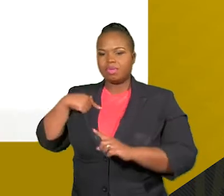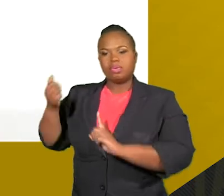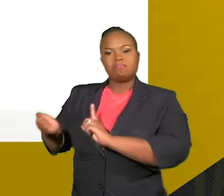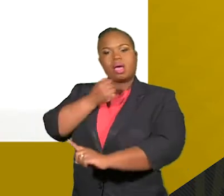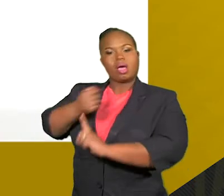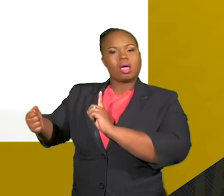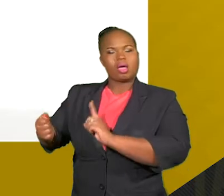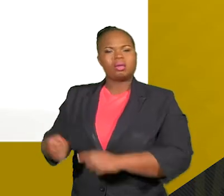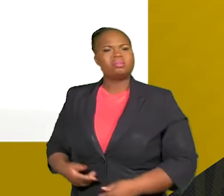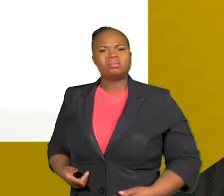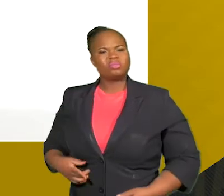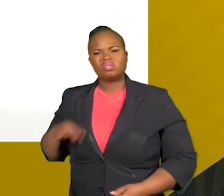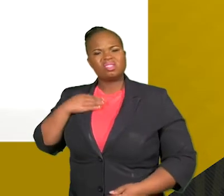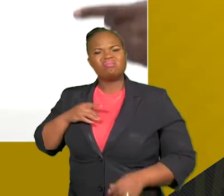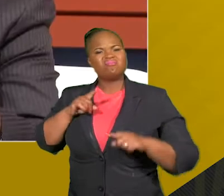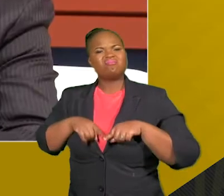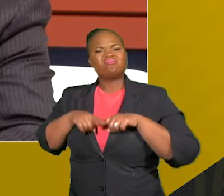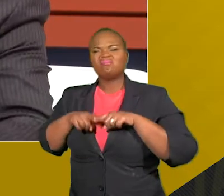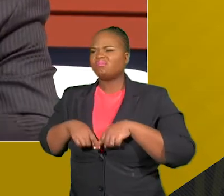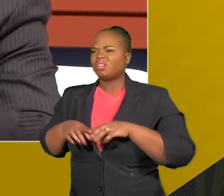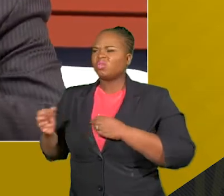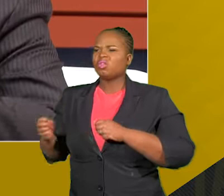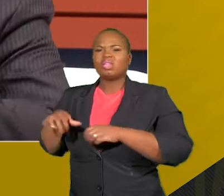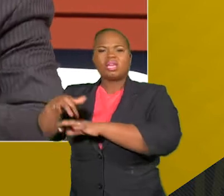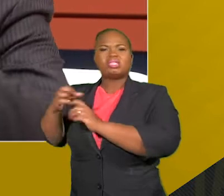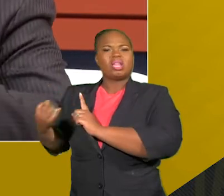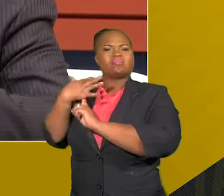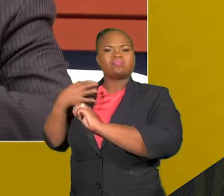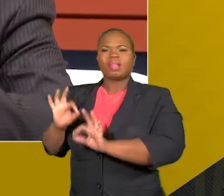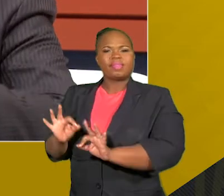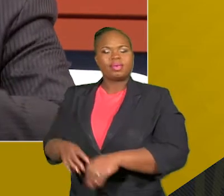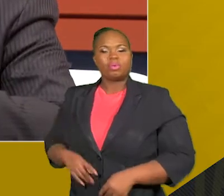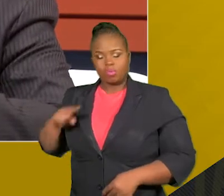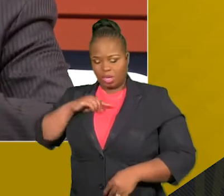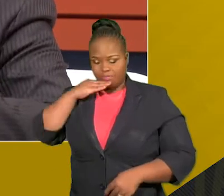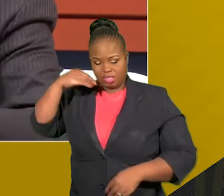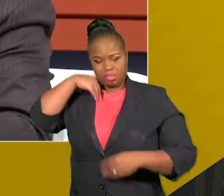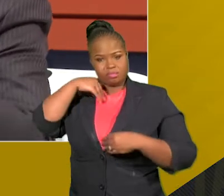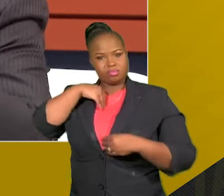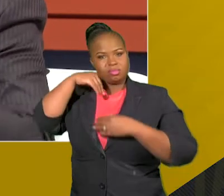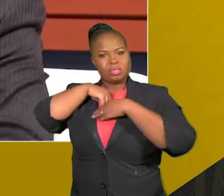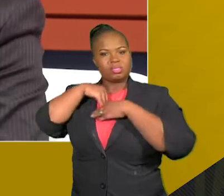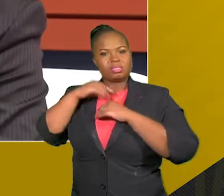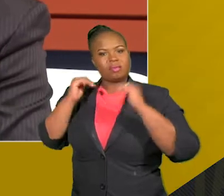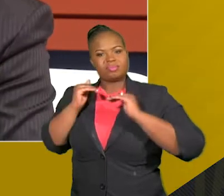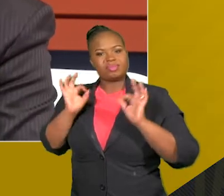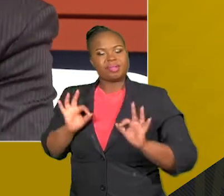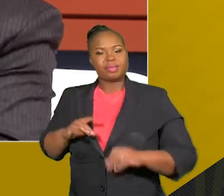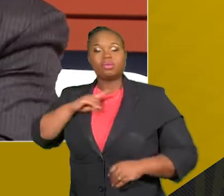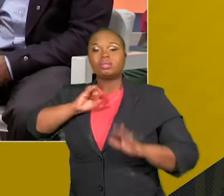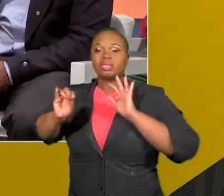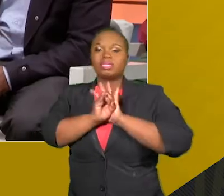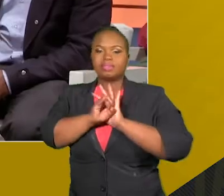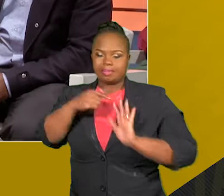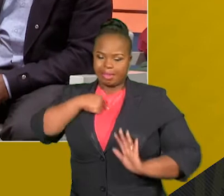thing, it's got nothing to do with external influence. It's got something to do with the imbalance in nakilinyon. I'm in my identity.